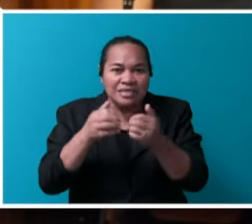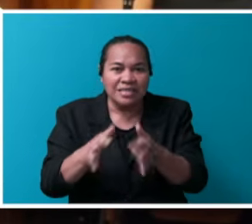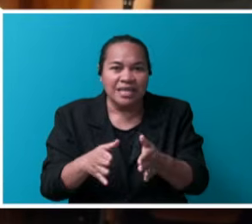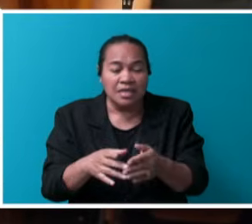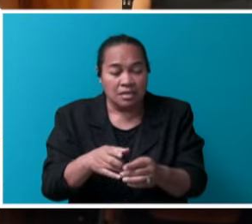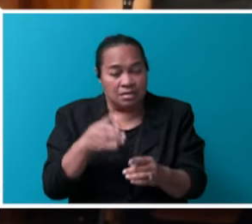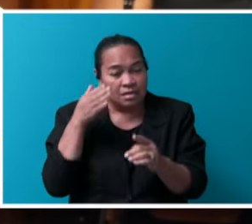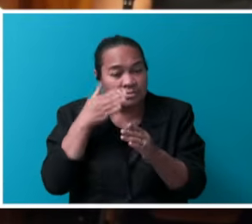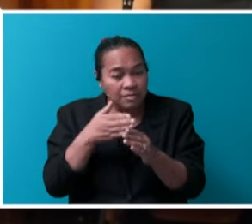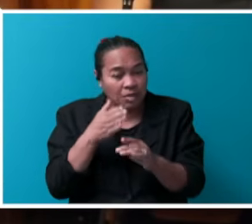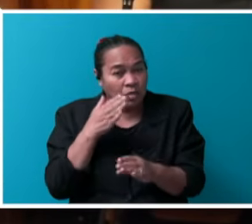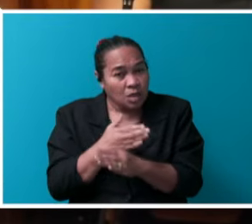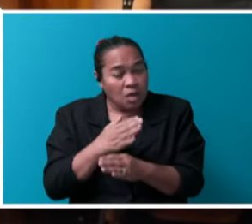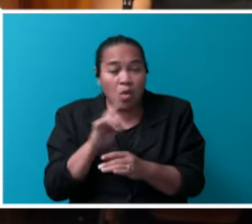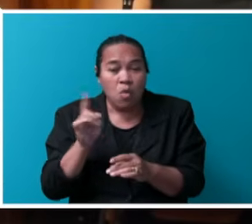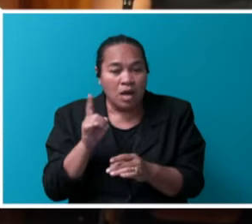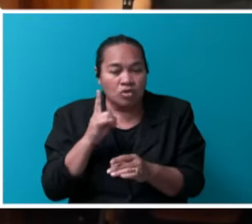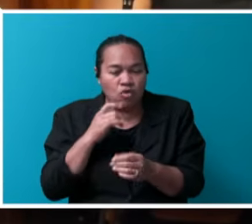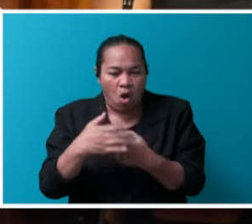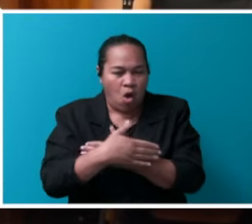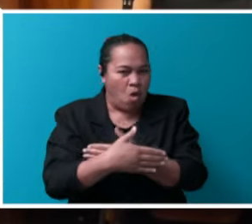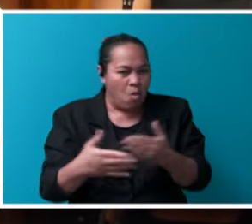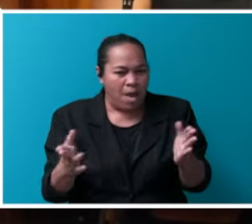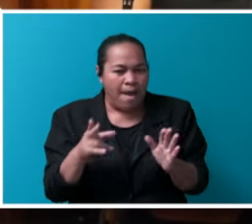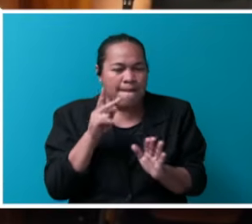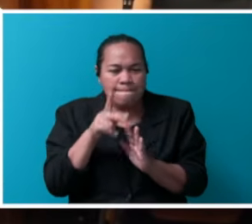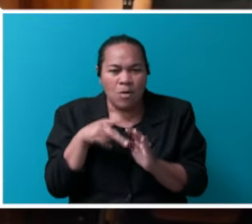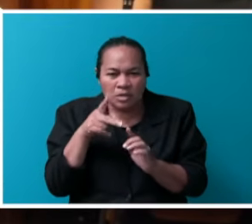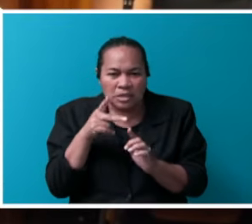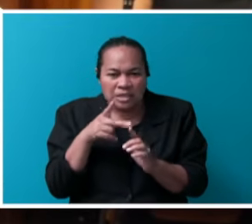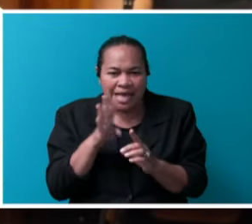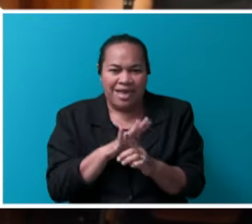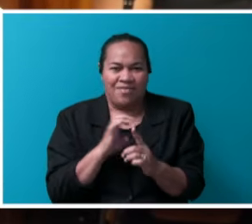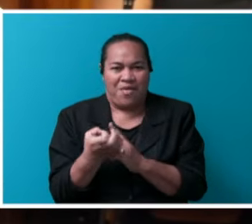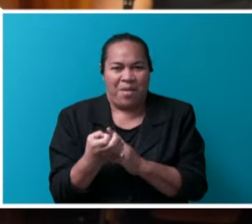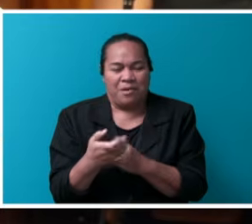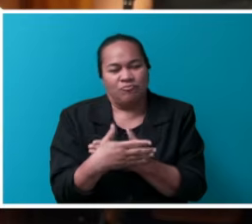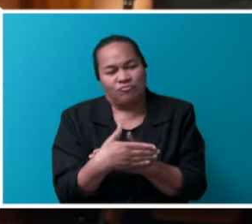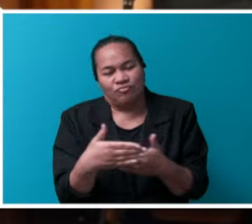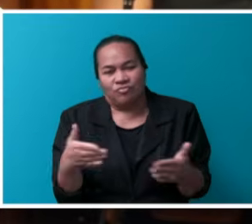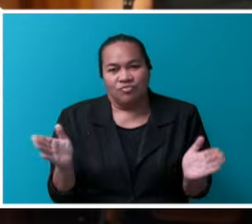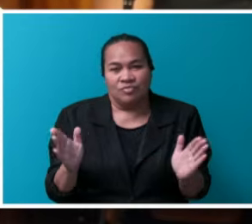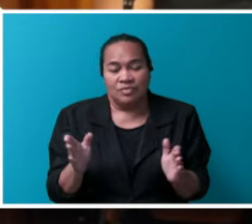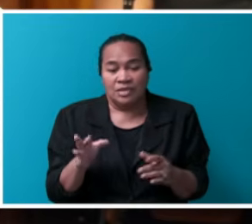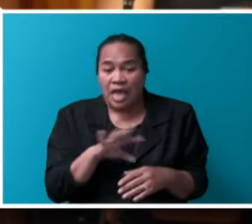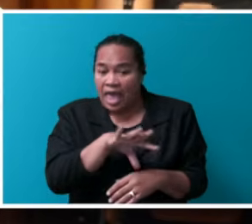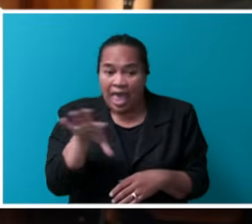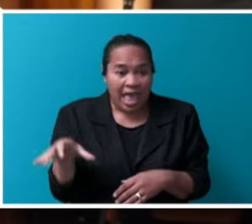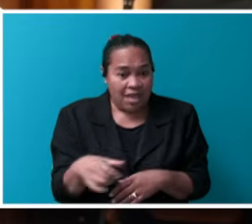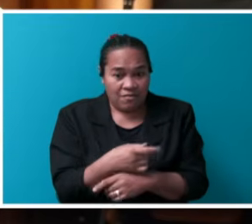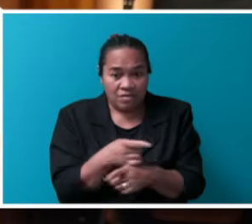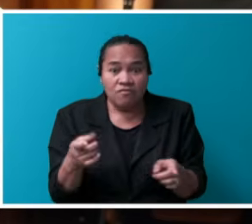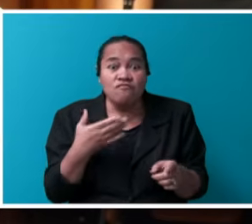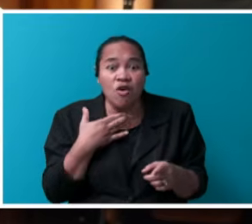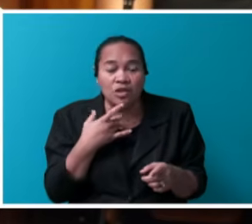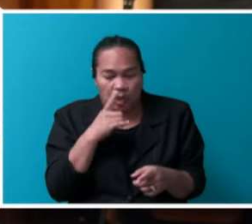to foster an open and inclusive political economic environment, one where every voice is heard